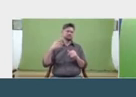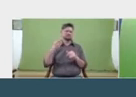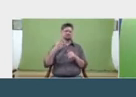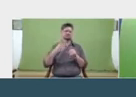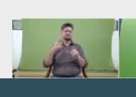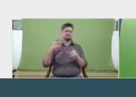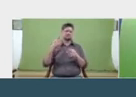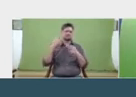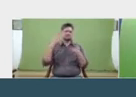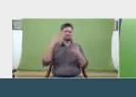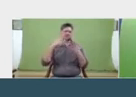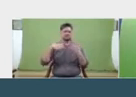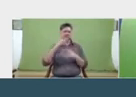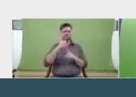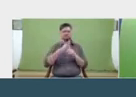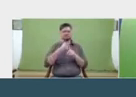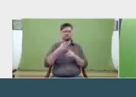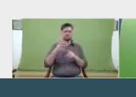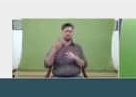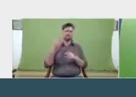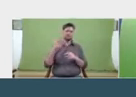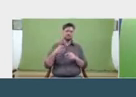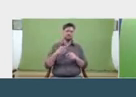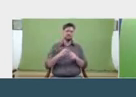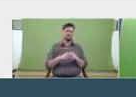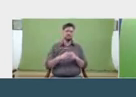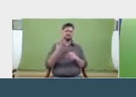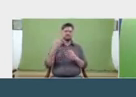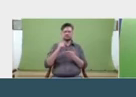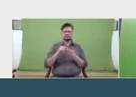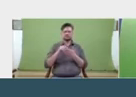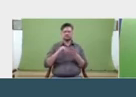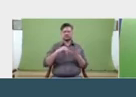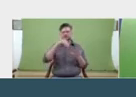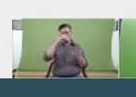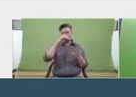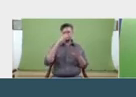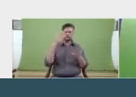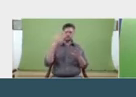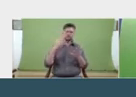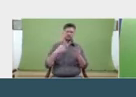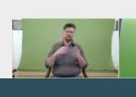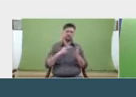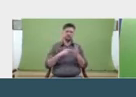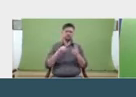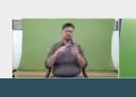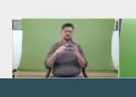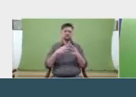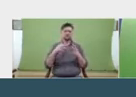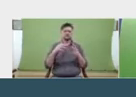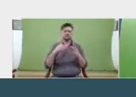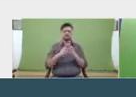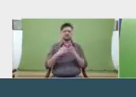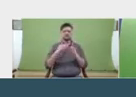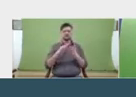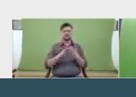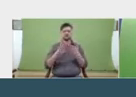i think and it appeared in uh the web portal news uh n-e-w-z hook news hook and